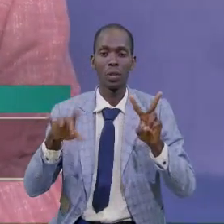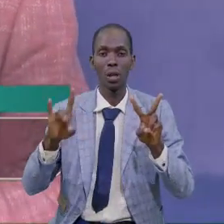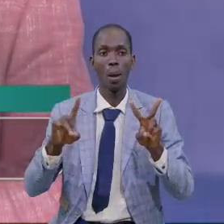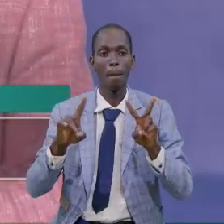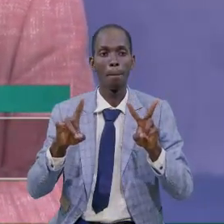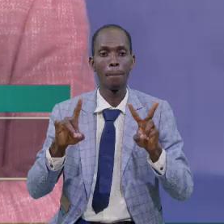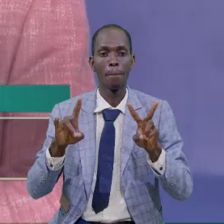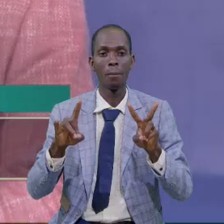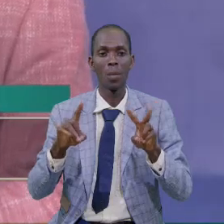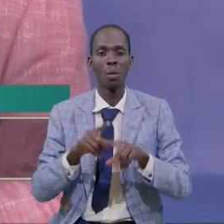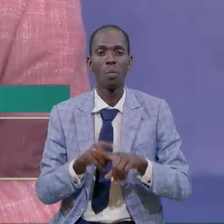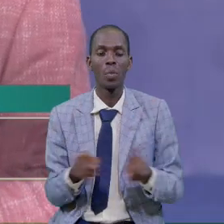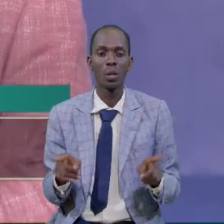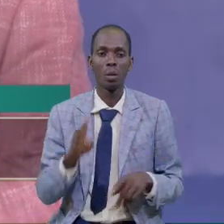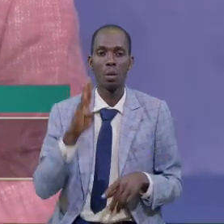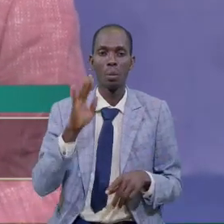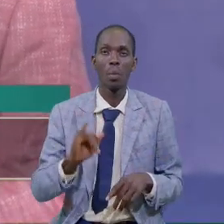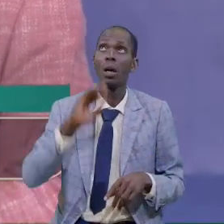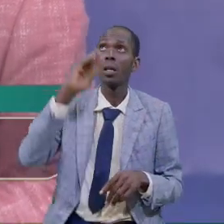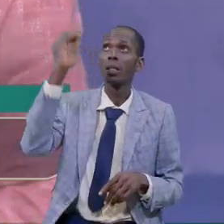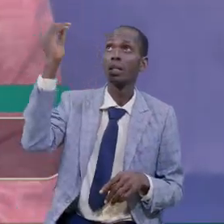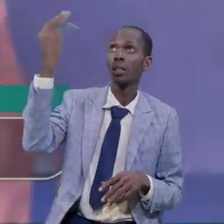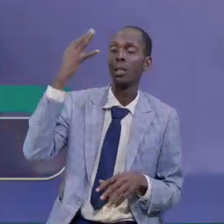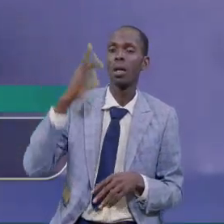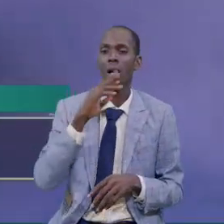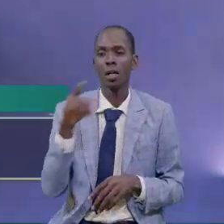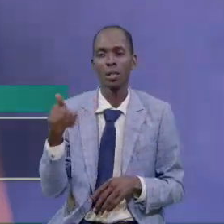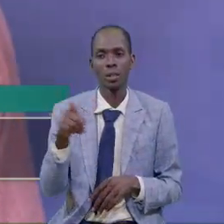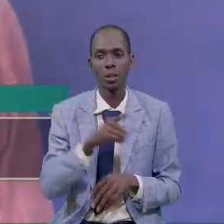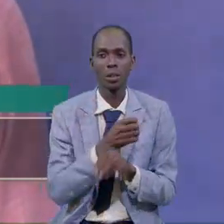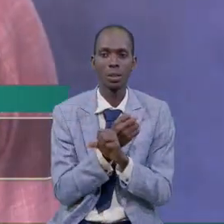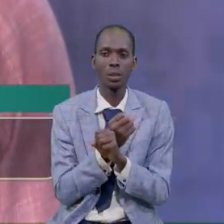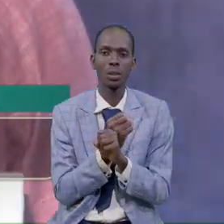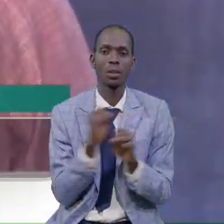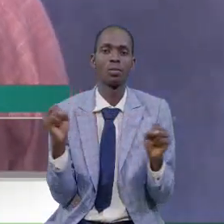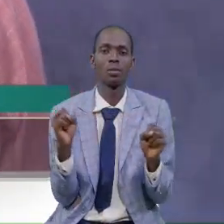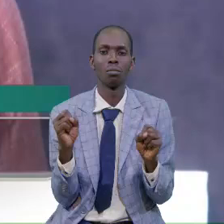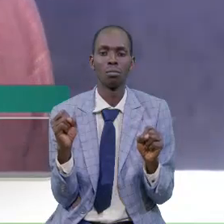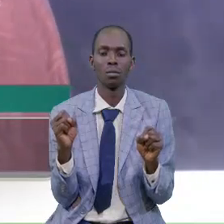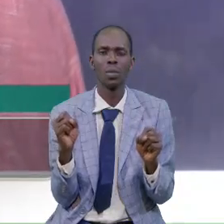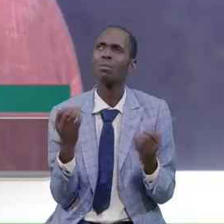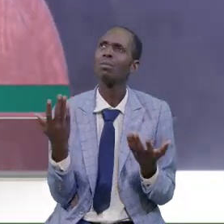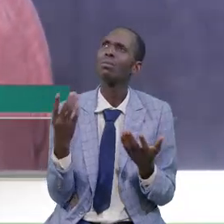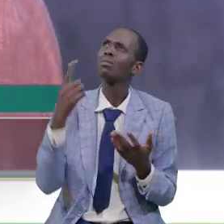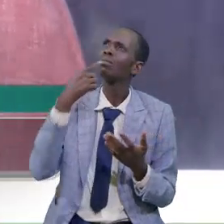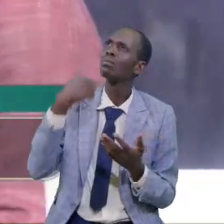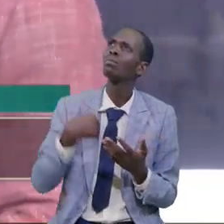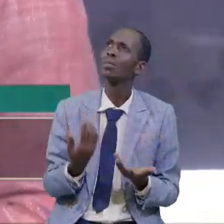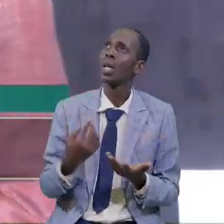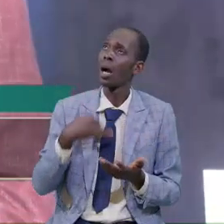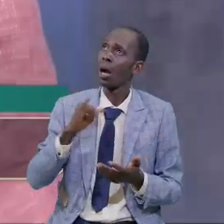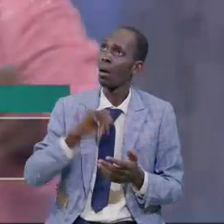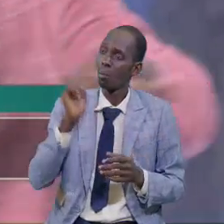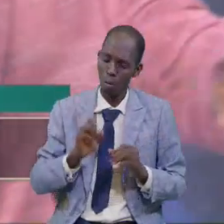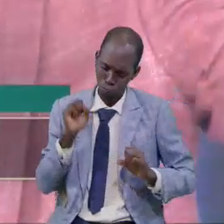you saved. Lord, what are you telling me? Do I have to struggle so I can have a change? He says,